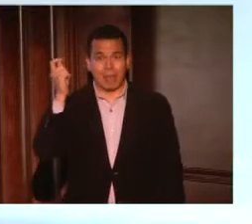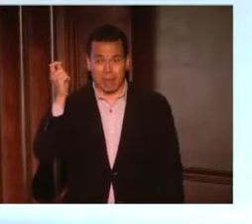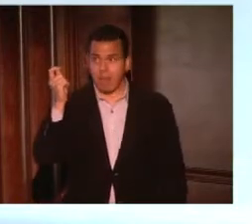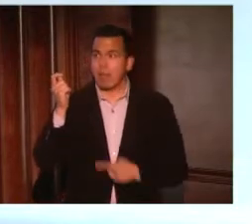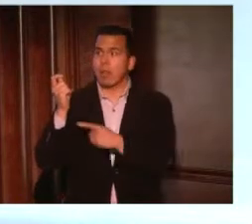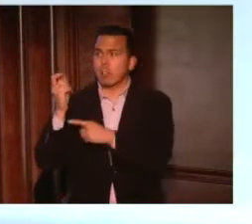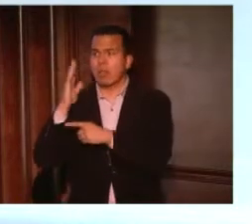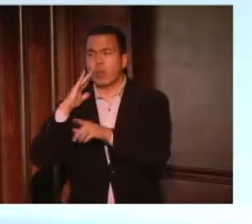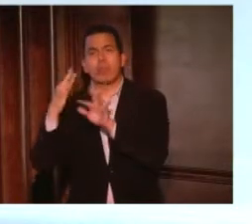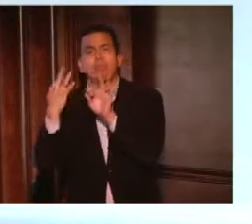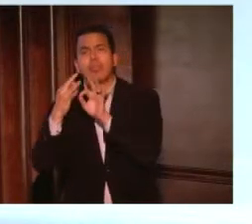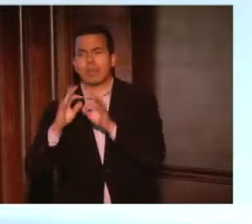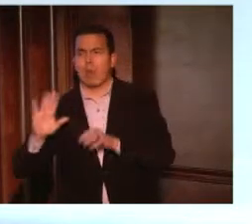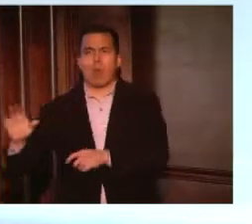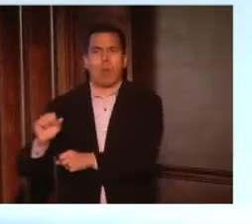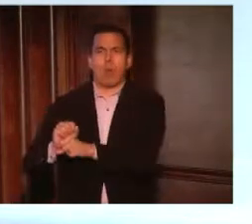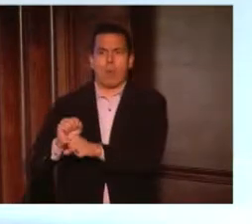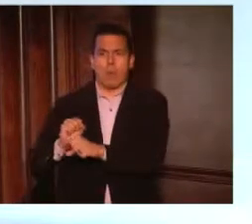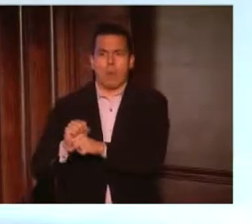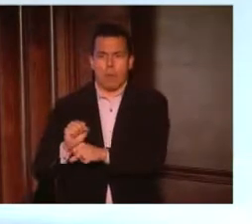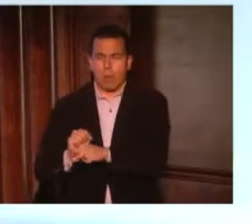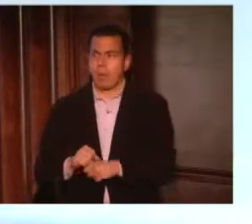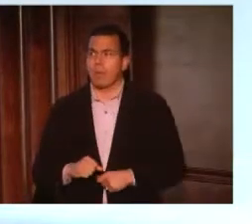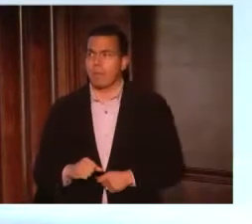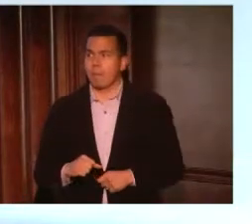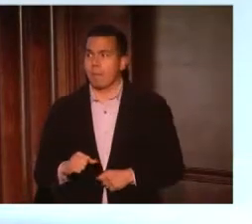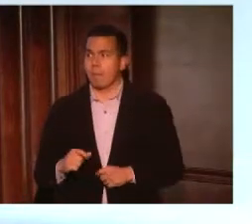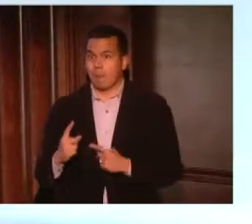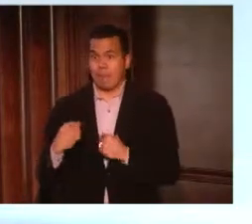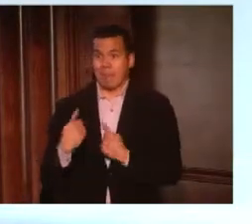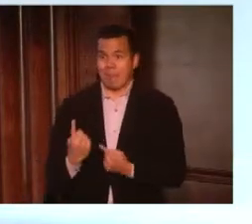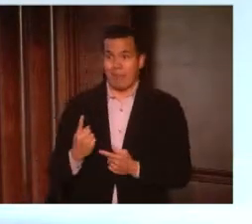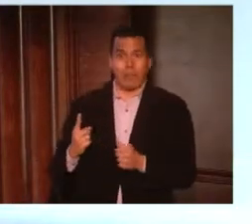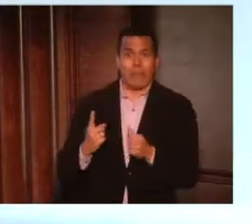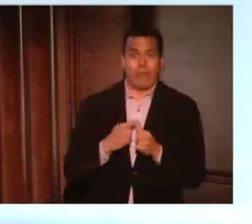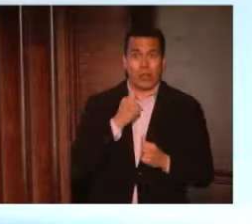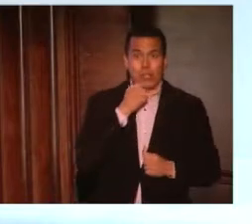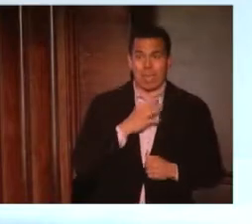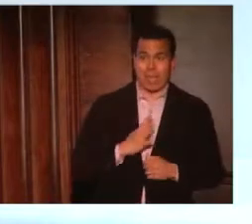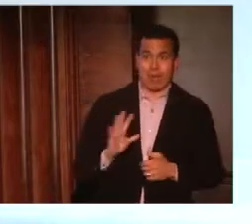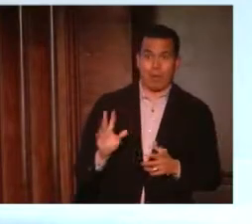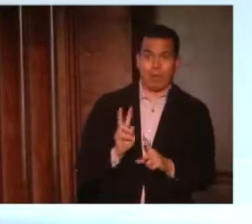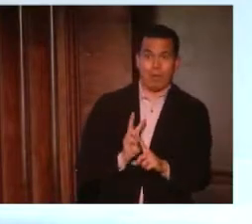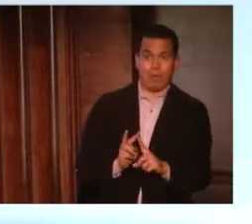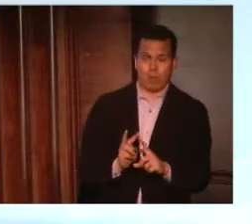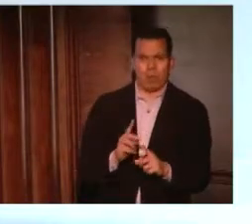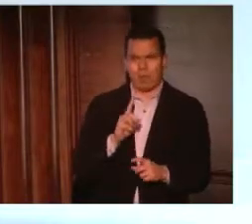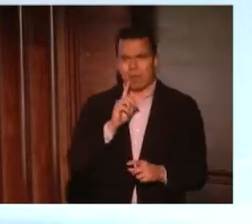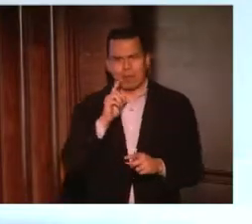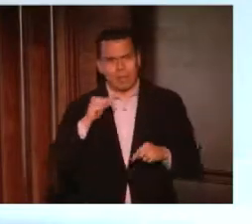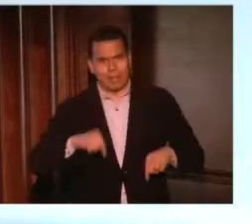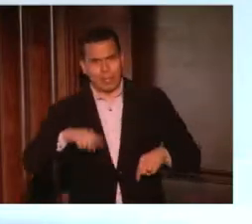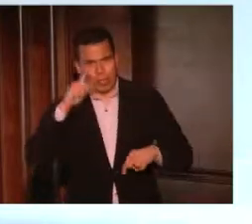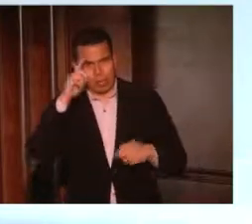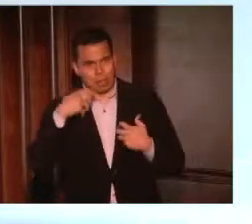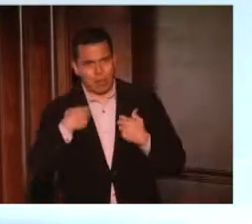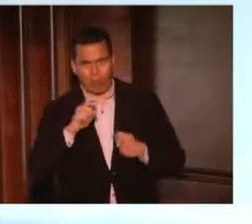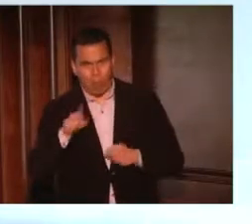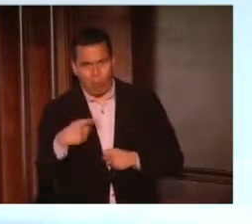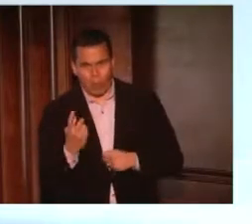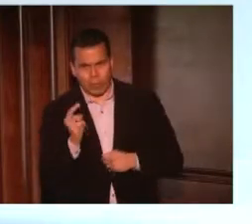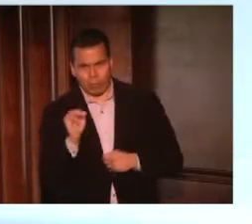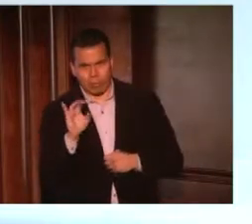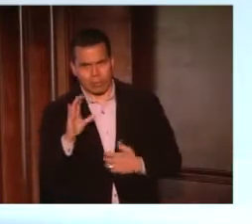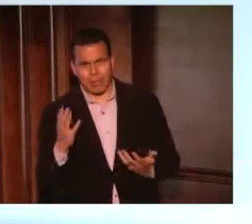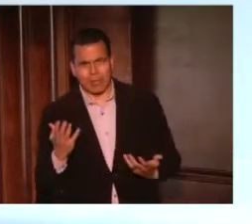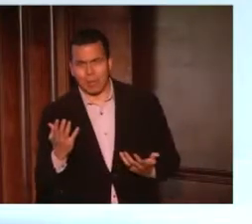to you today about the work she's doing. As we've heard from the First Lady, mental health is an issue here in New York City, and it's also an issue